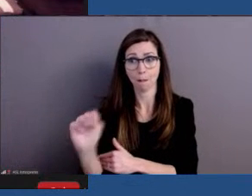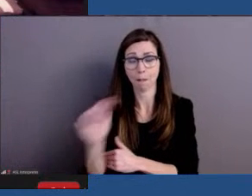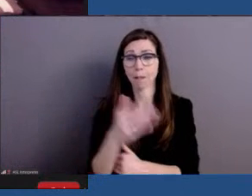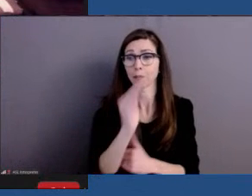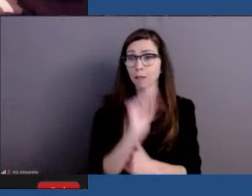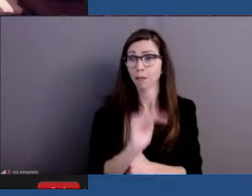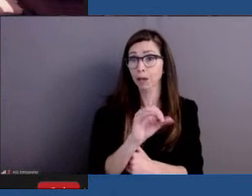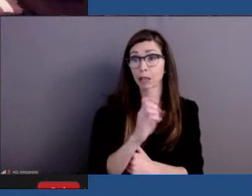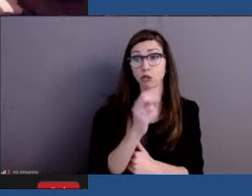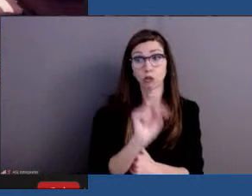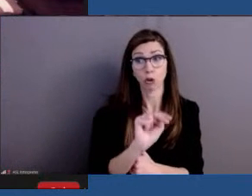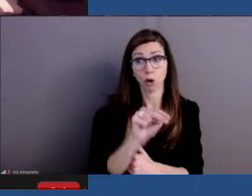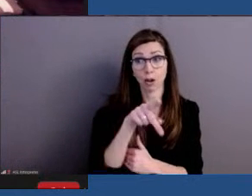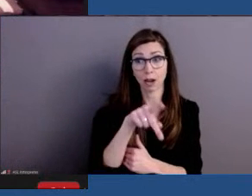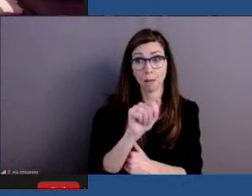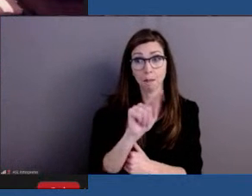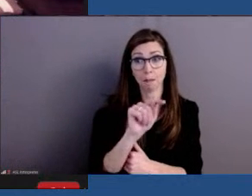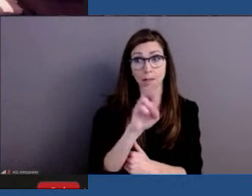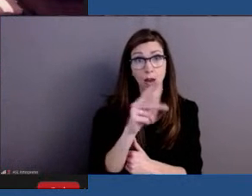Don Patterson,